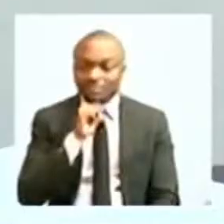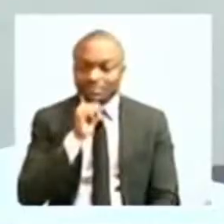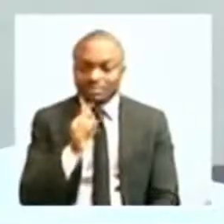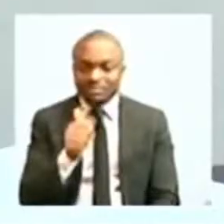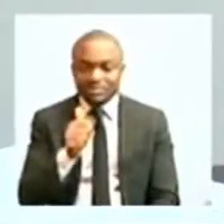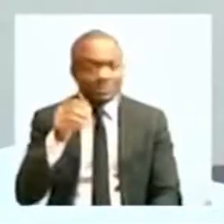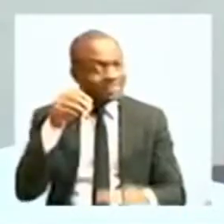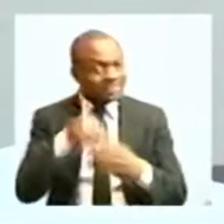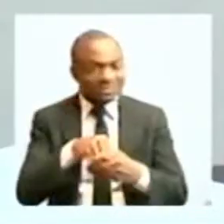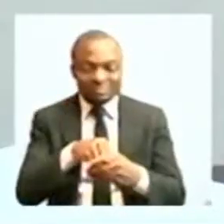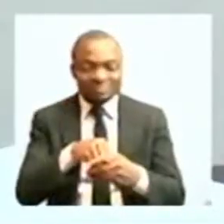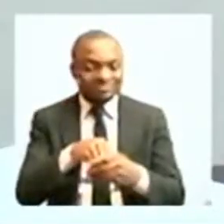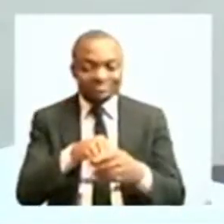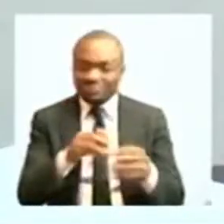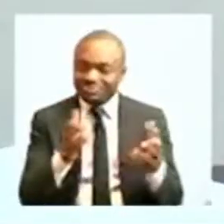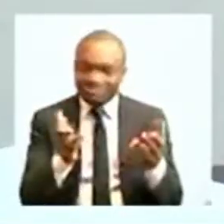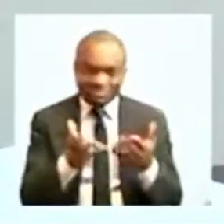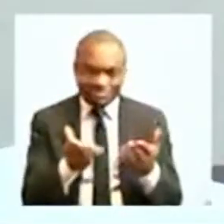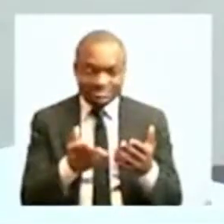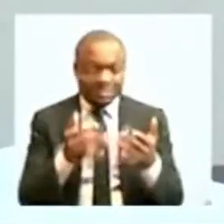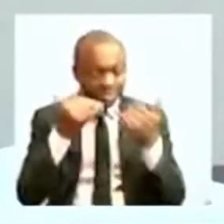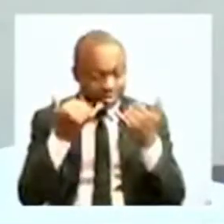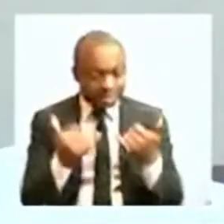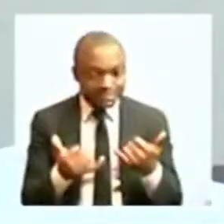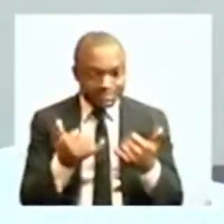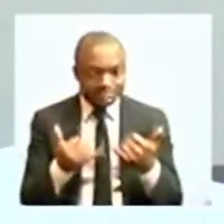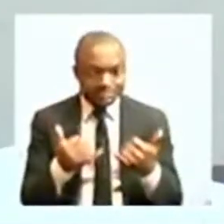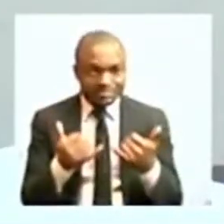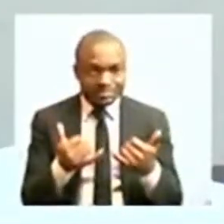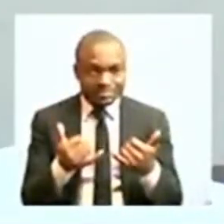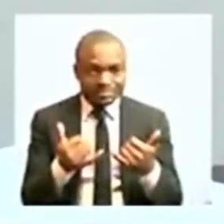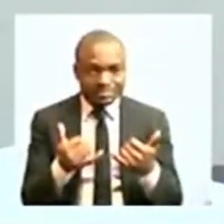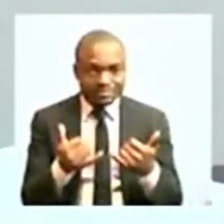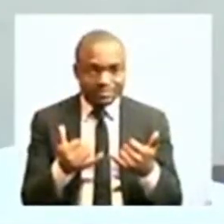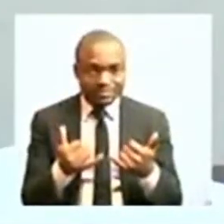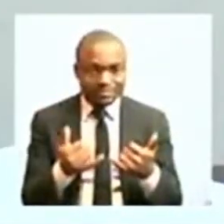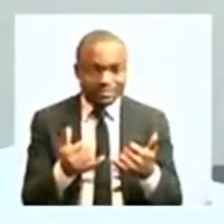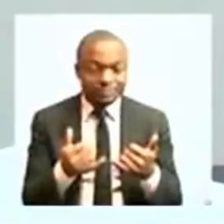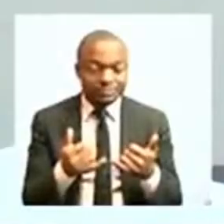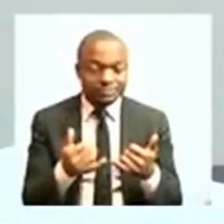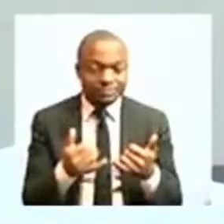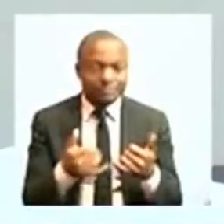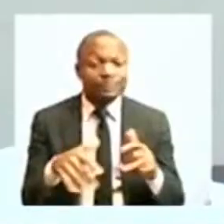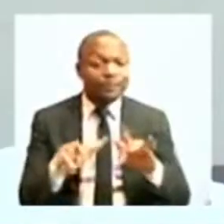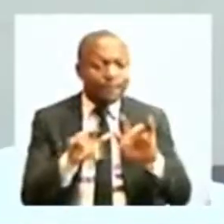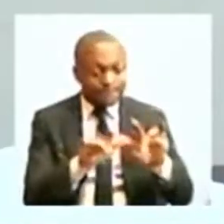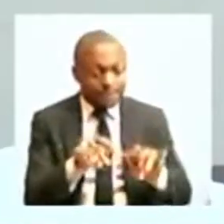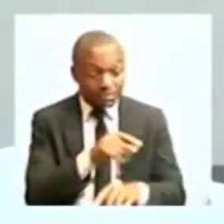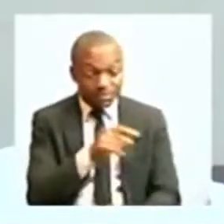the equation. We are now at the mercy of these officers.